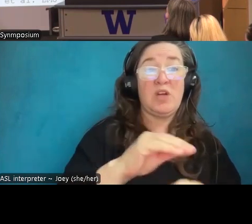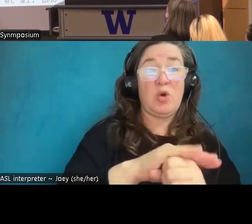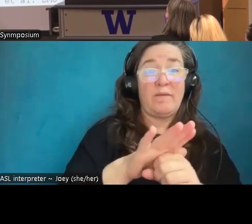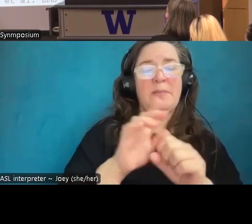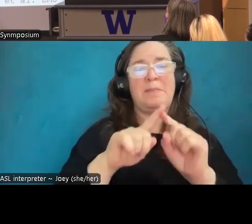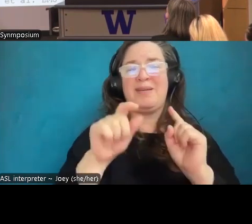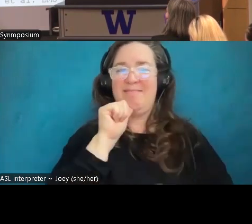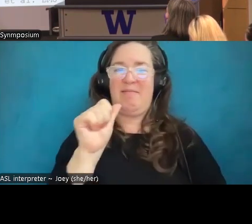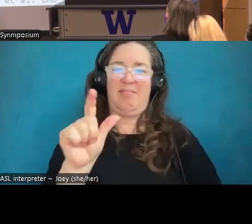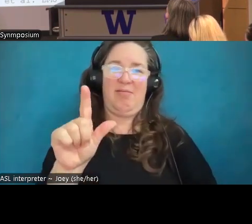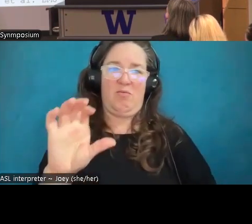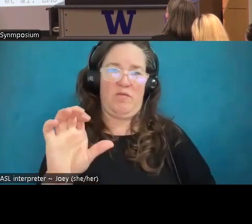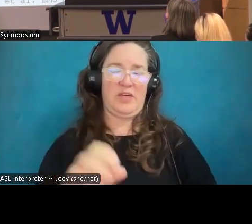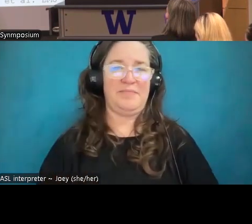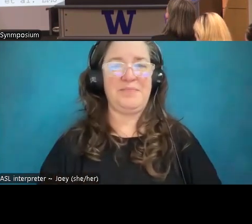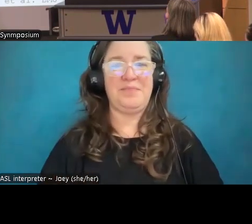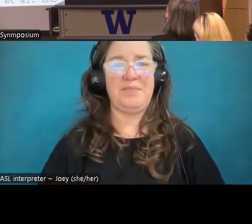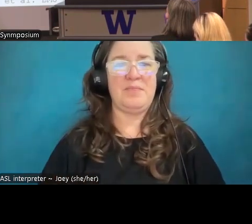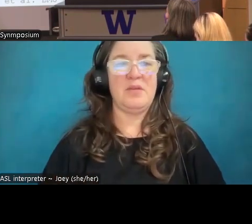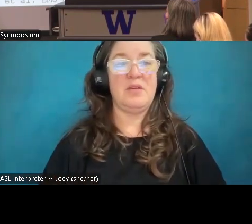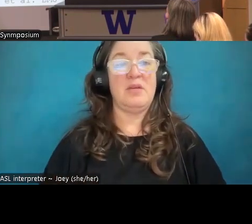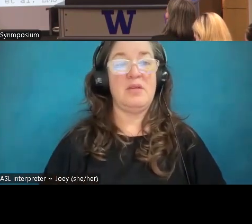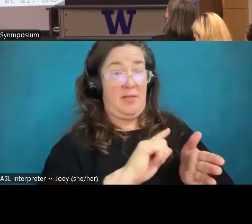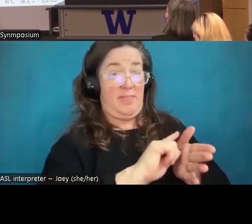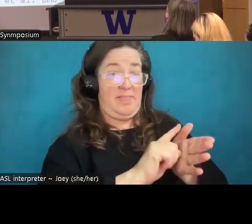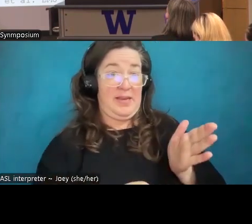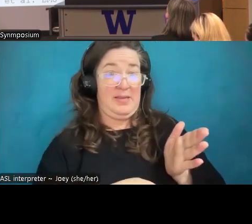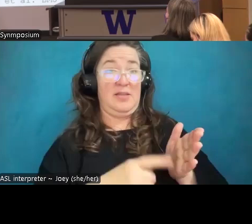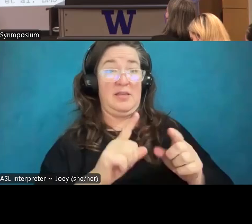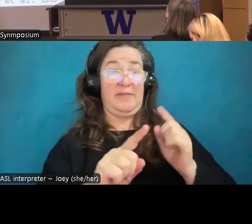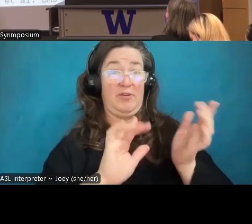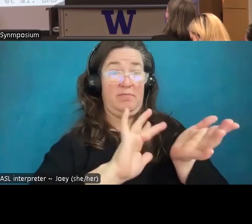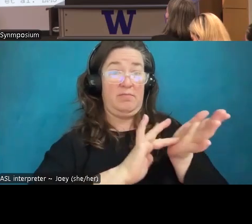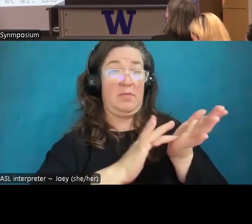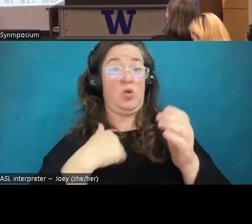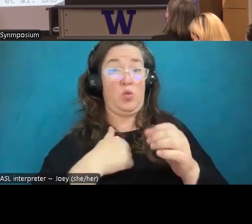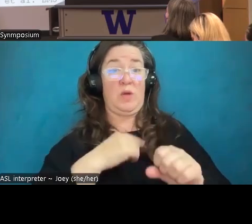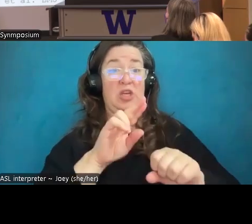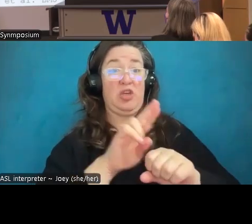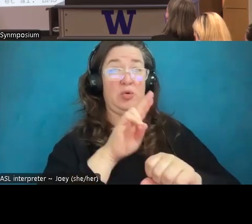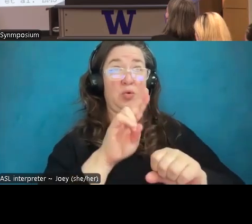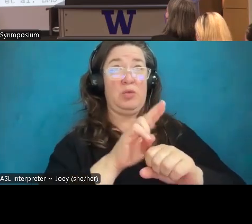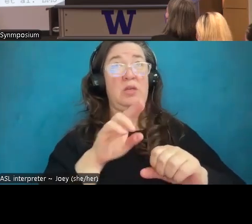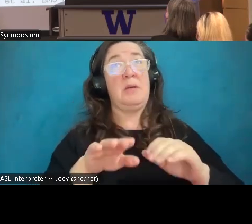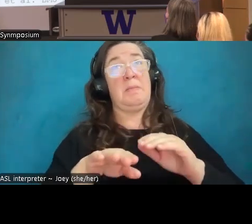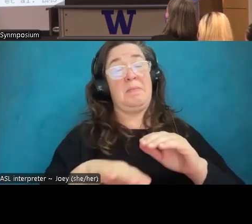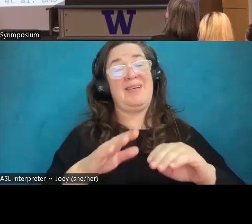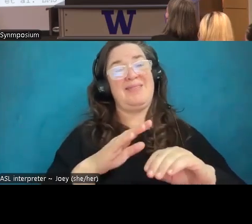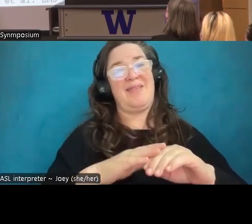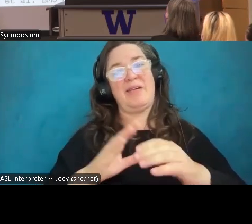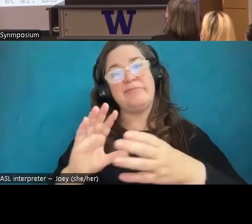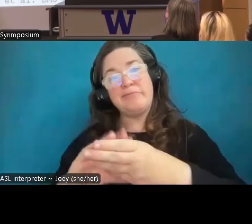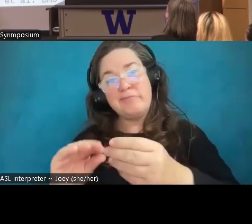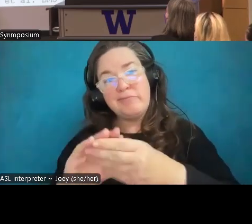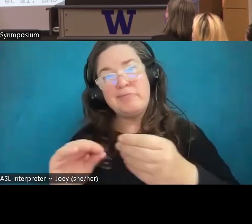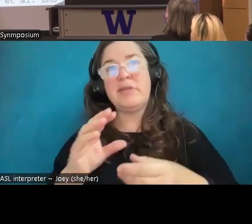are repurposed drugs that we often use in our clinics that are based on anecdotal and published observational data,